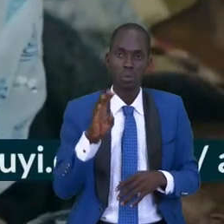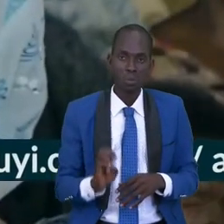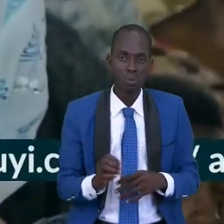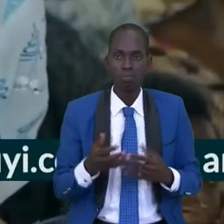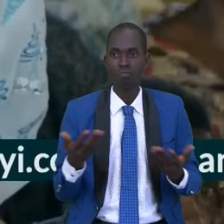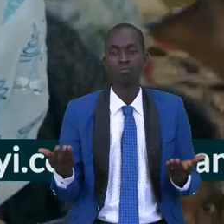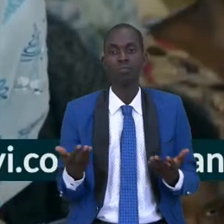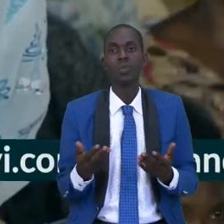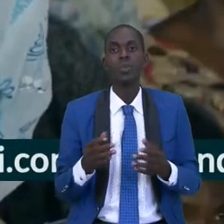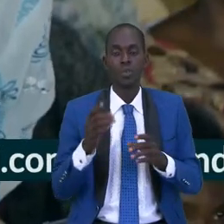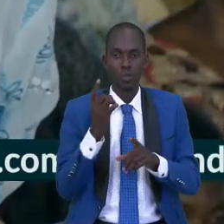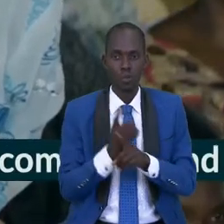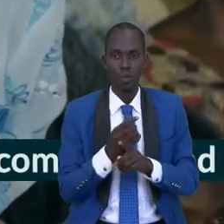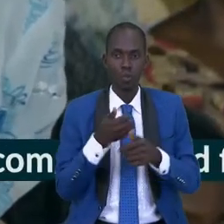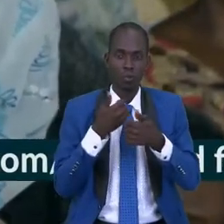join the family.